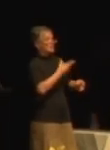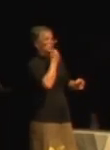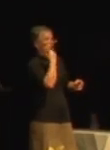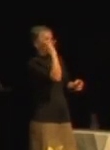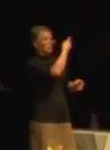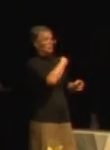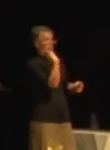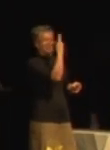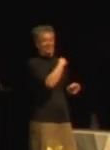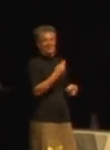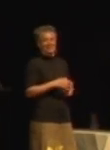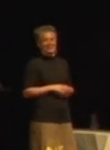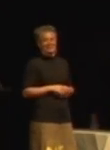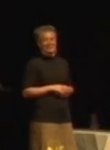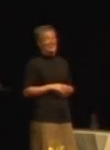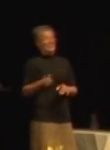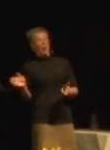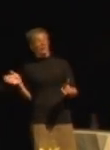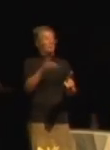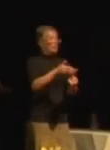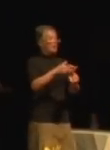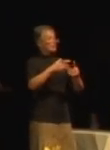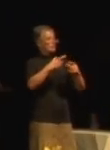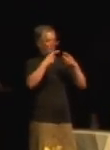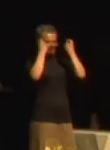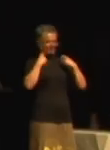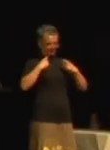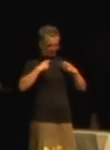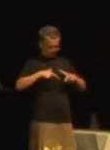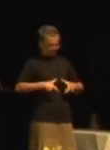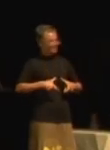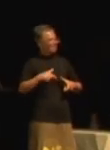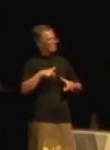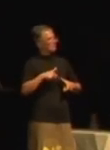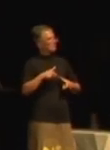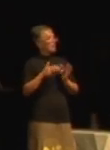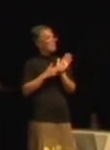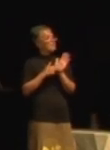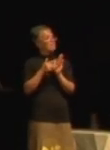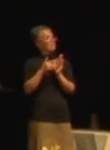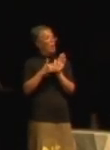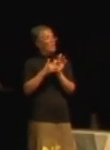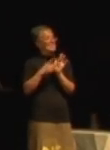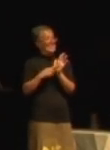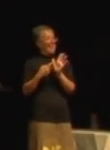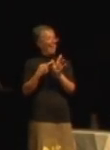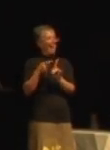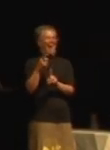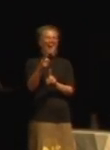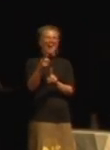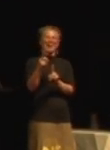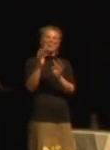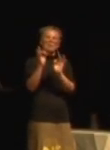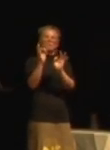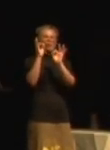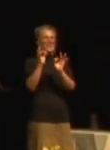Okay, so back to lanyards. When I came to Mozilla, I was delighted to see that we had a way to opt out of photos, even during work